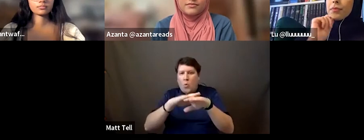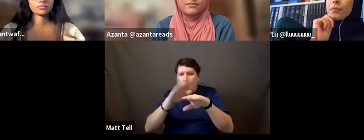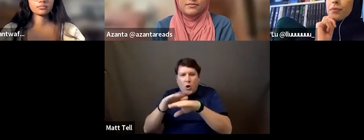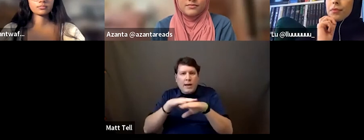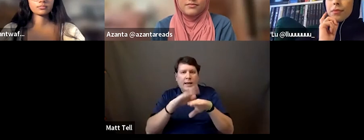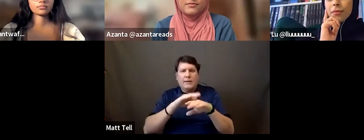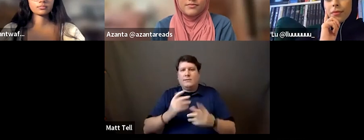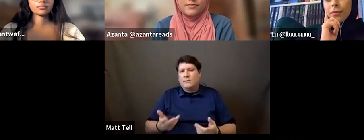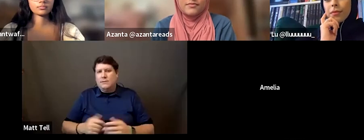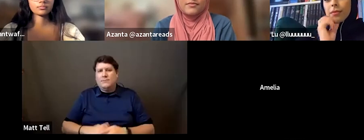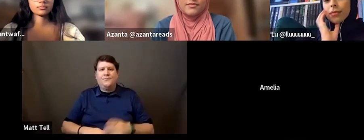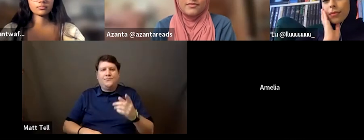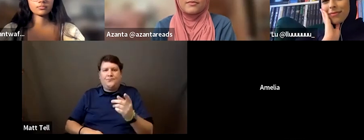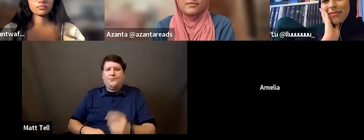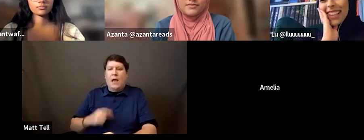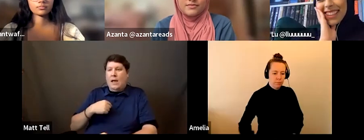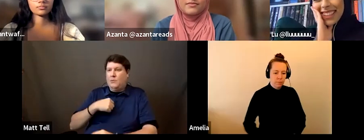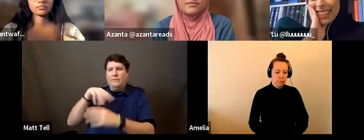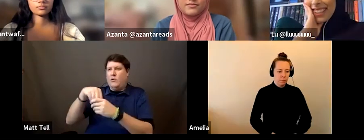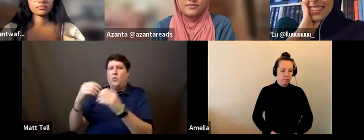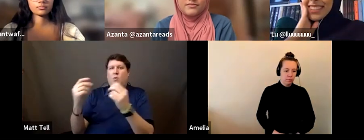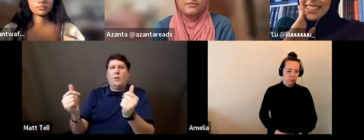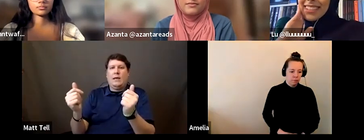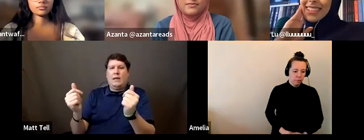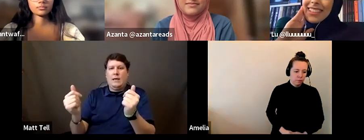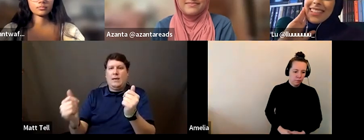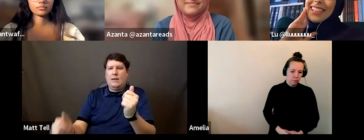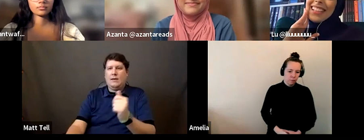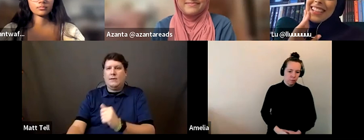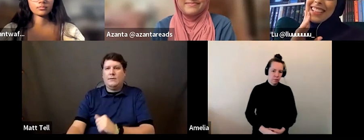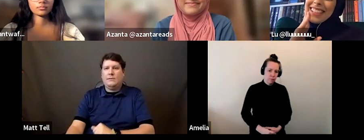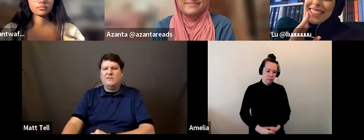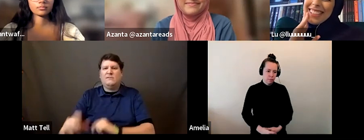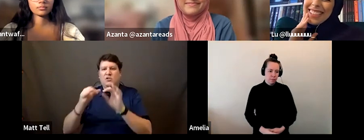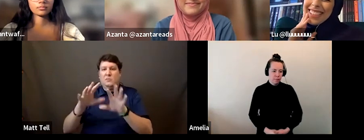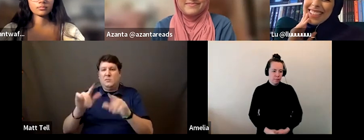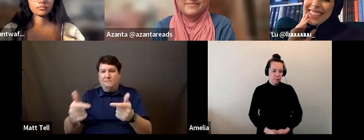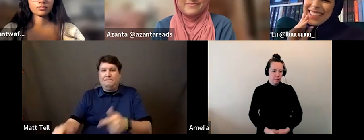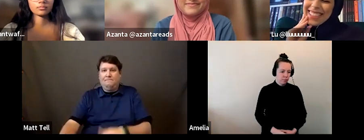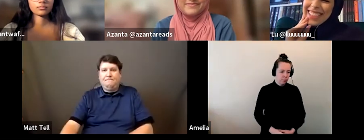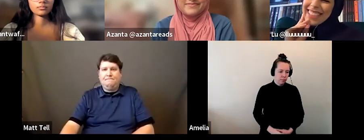This, I'll jump in right away. Yep. First of all, hey, Bridge, how's it going? Second of all,